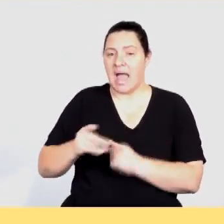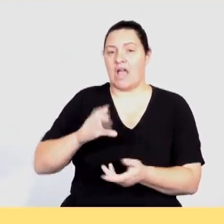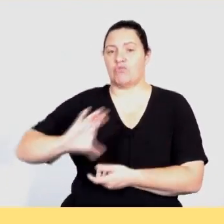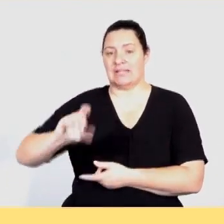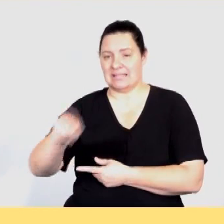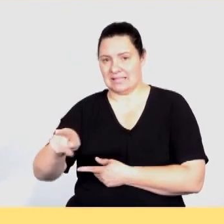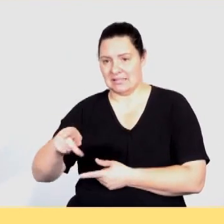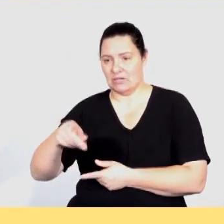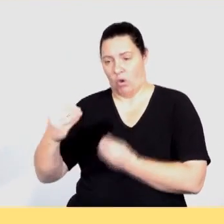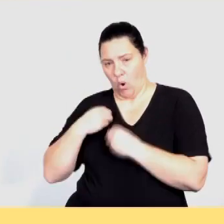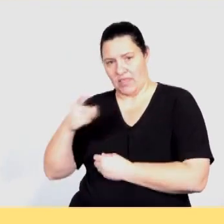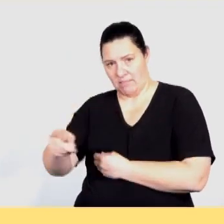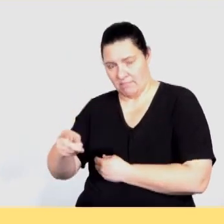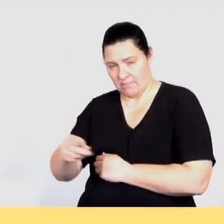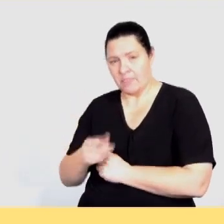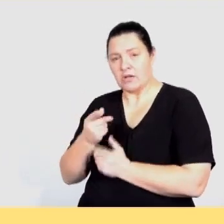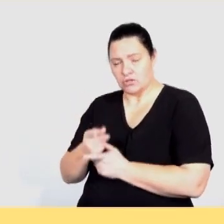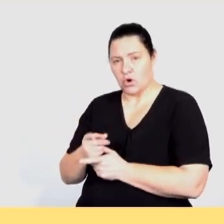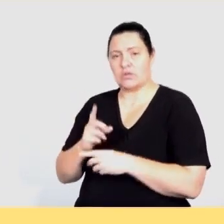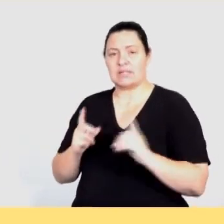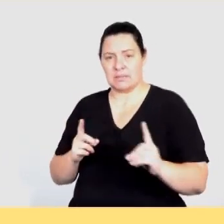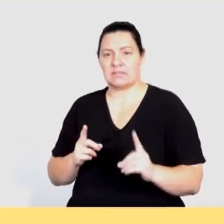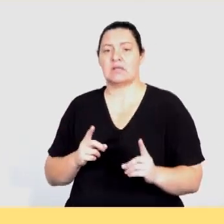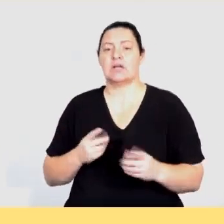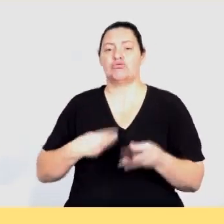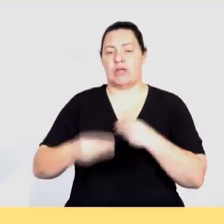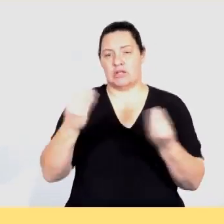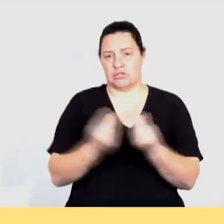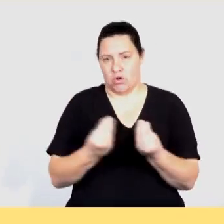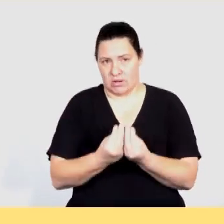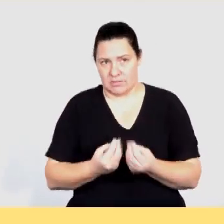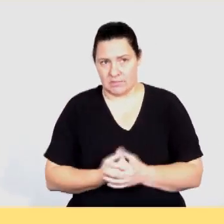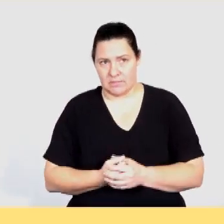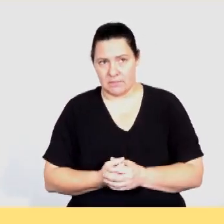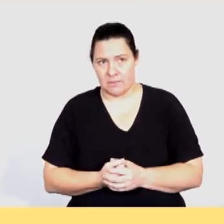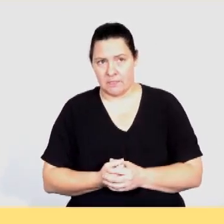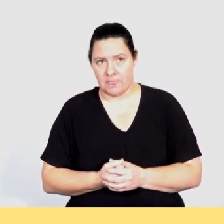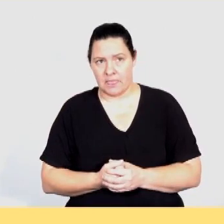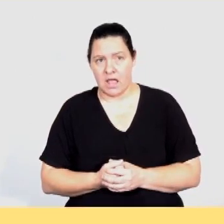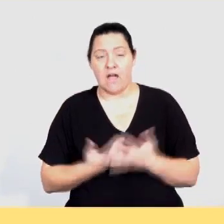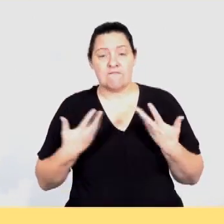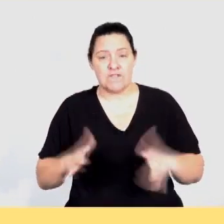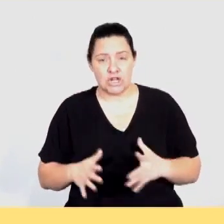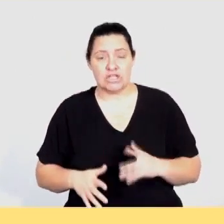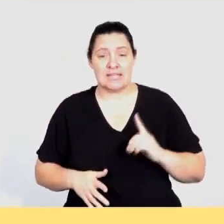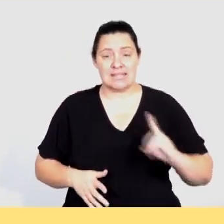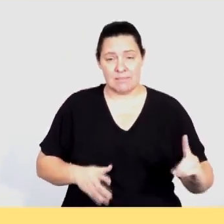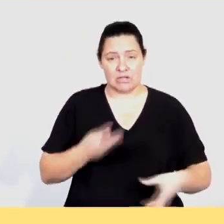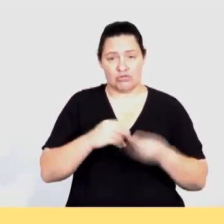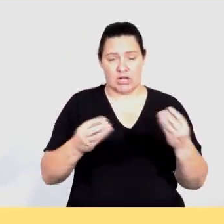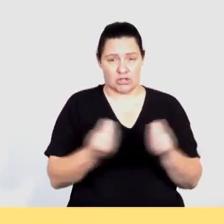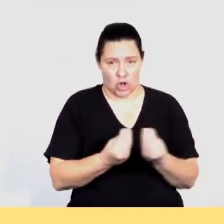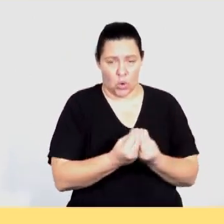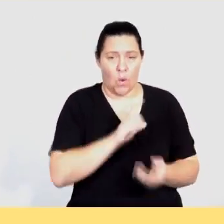on credit. So the account debit, trading stock. All right. Once you debit your